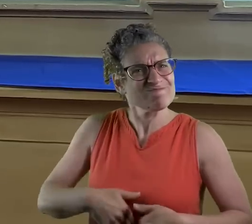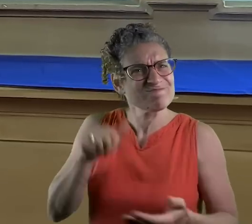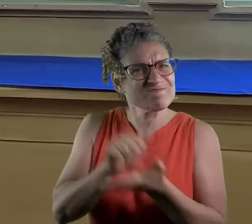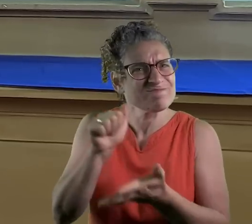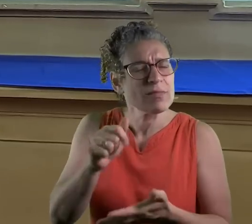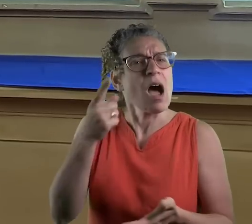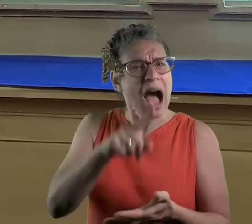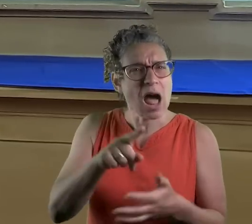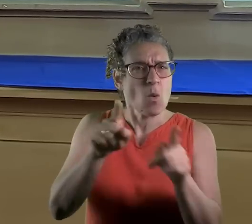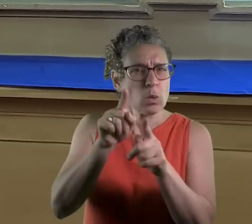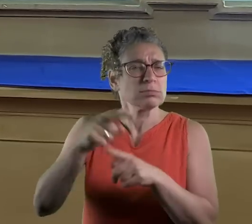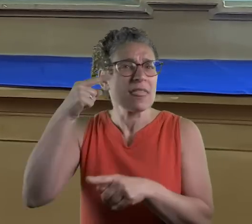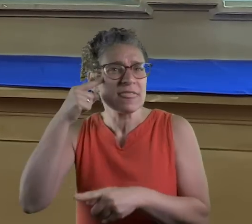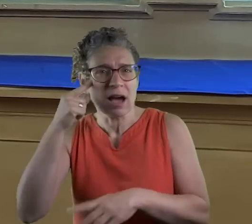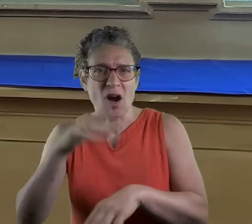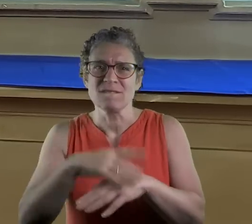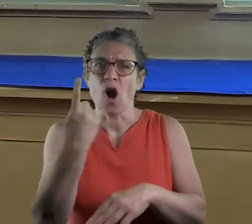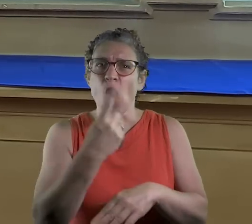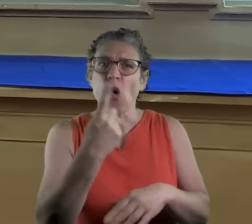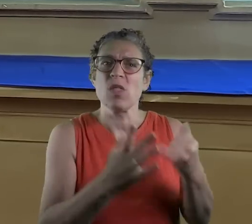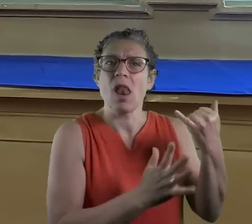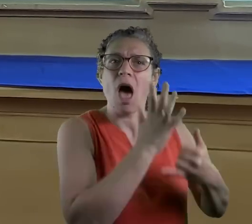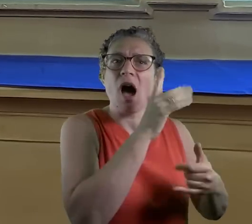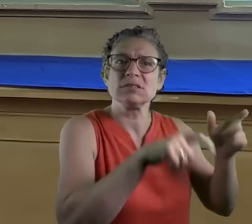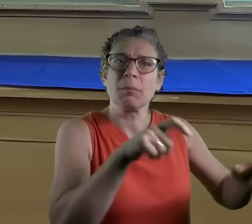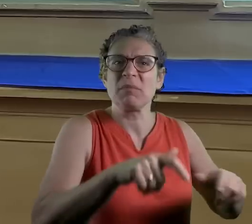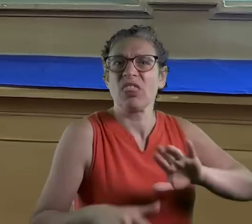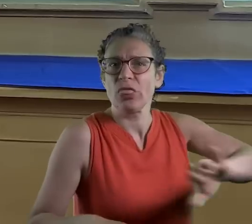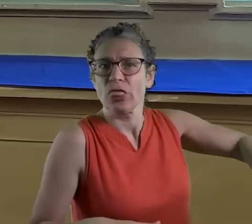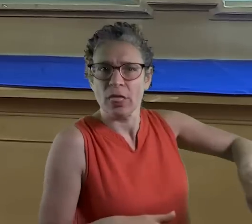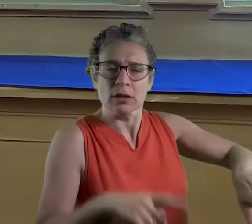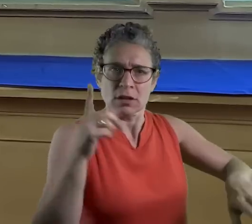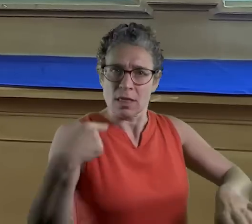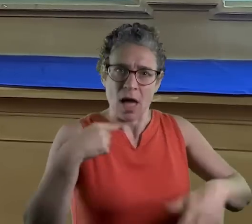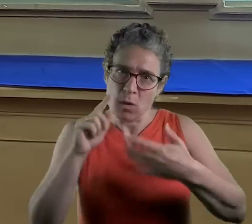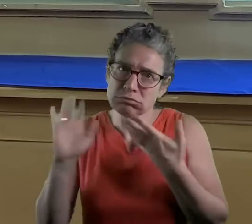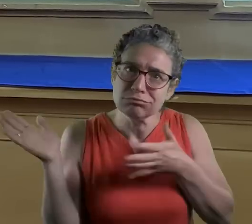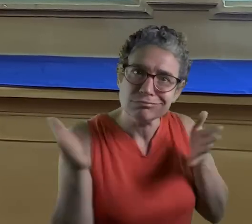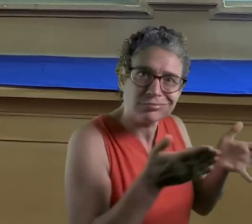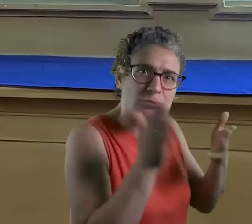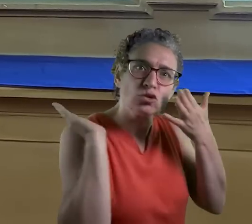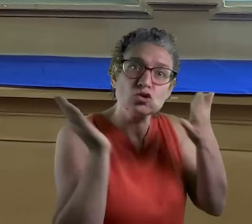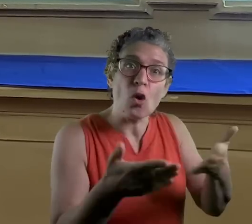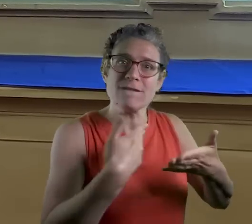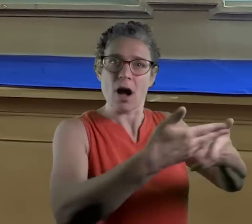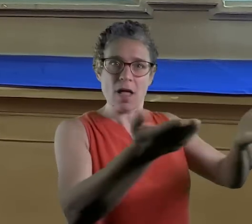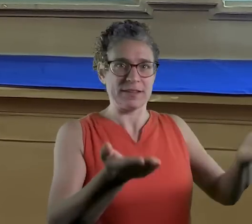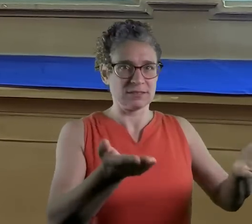of the last and the least, so that they might always seek to serve the needs of others.